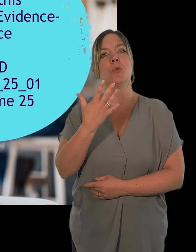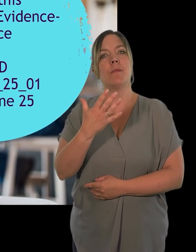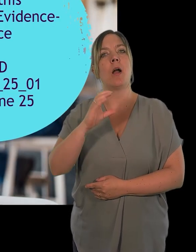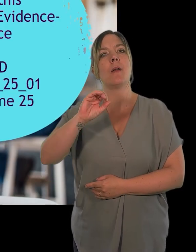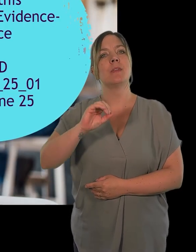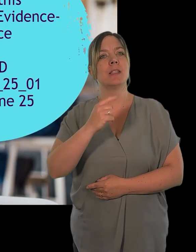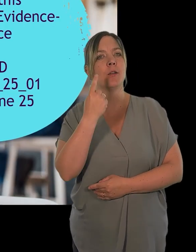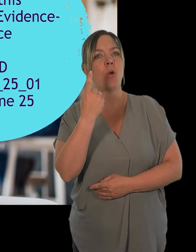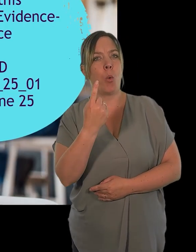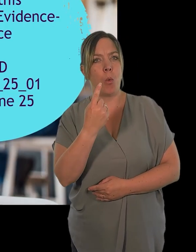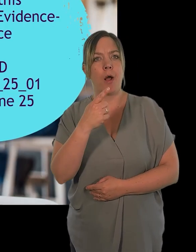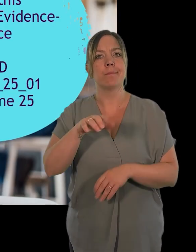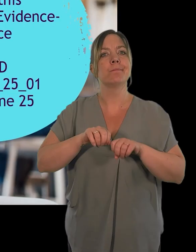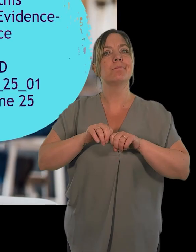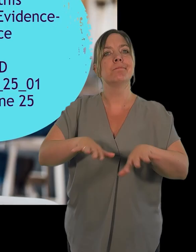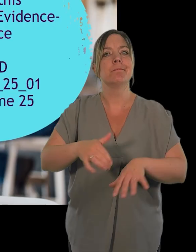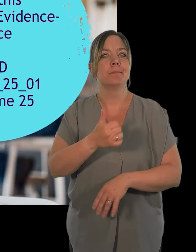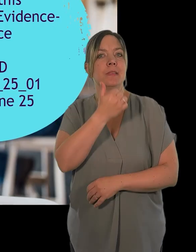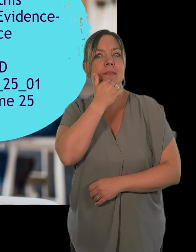5Core